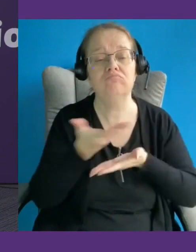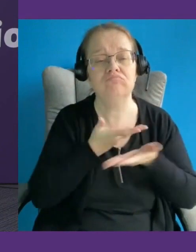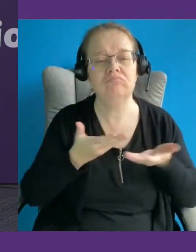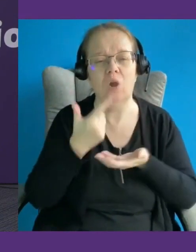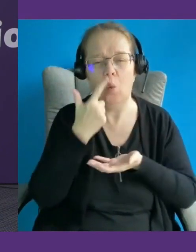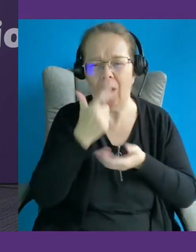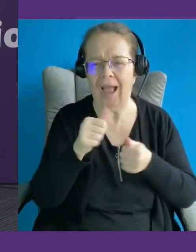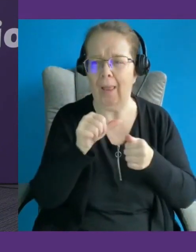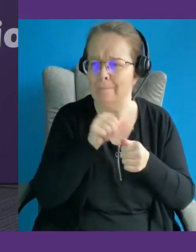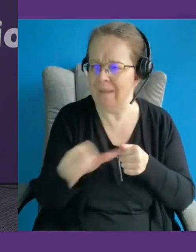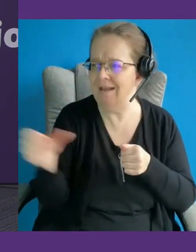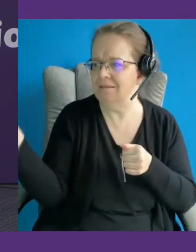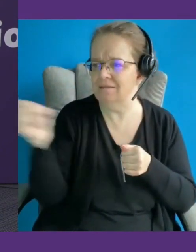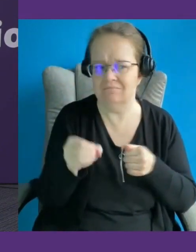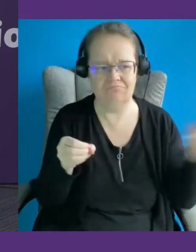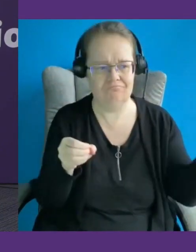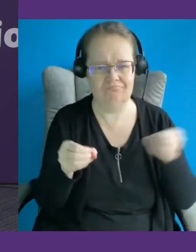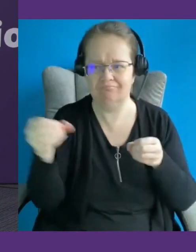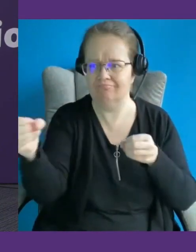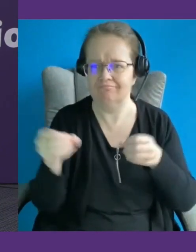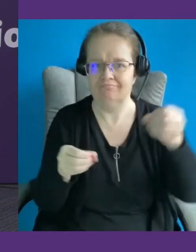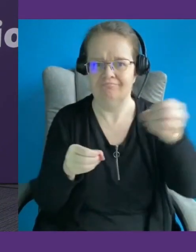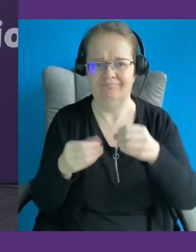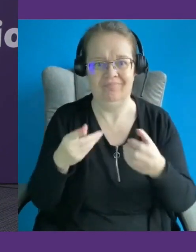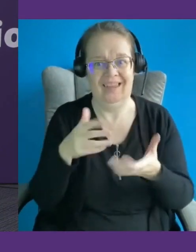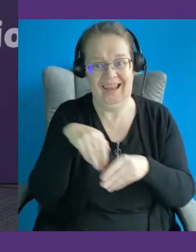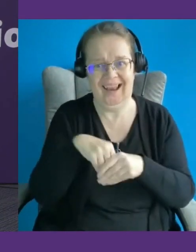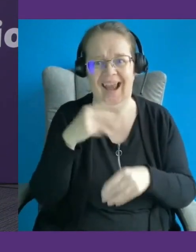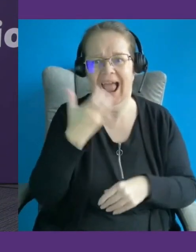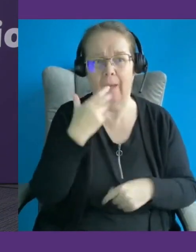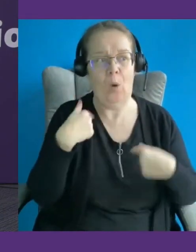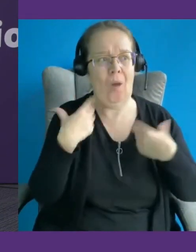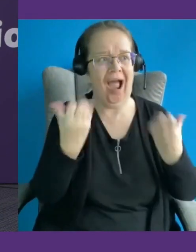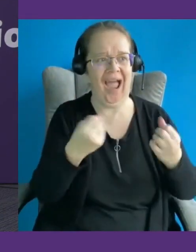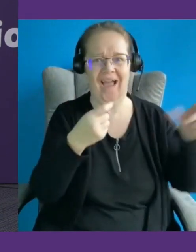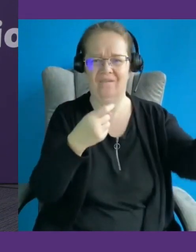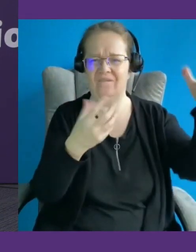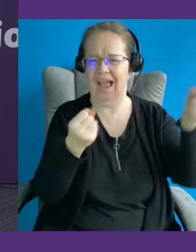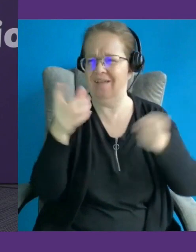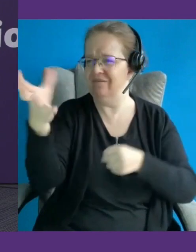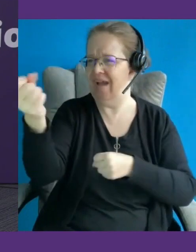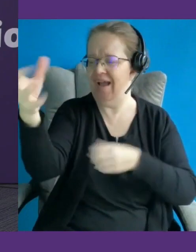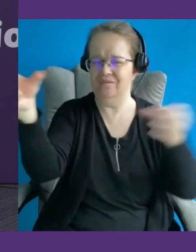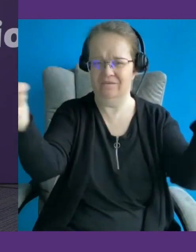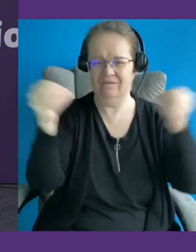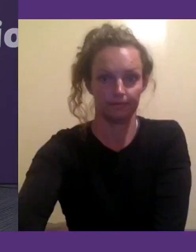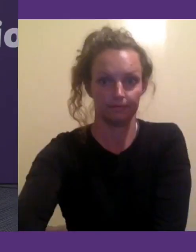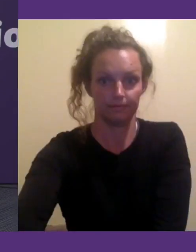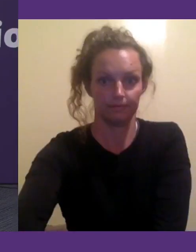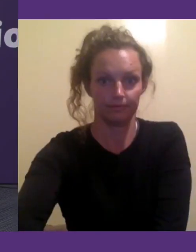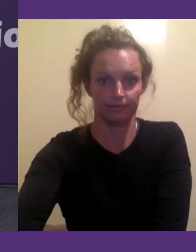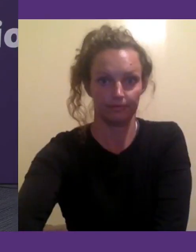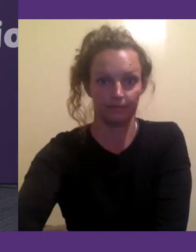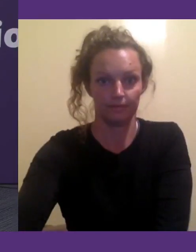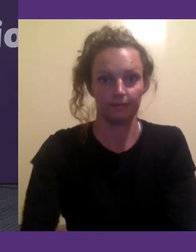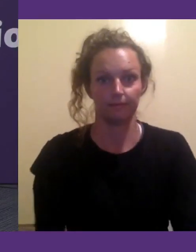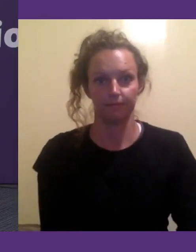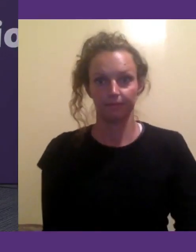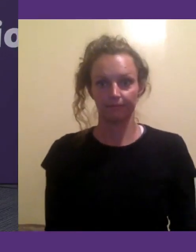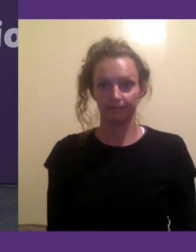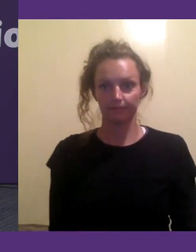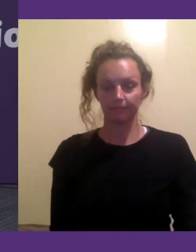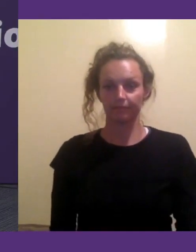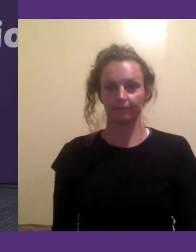people throughout Apple because we have the tools that are accessible right out of the box. Yeah, yeah. So let's talk a bit